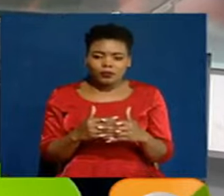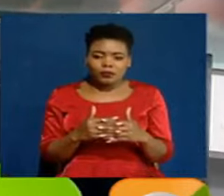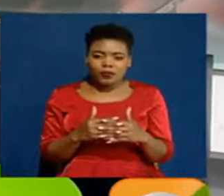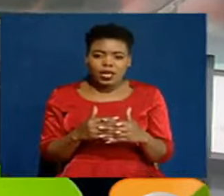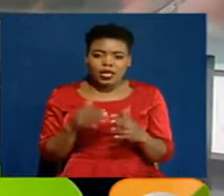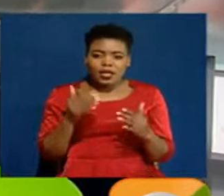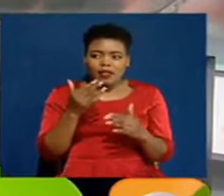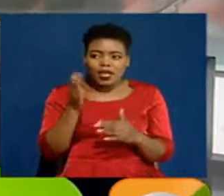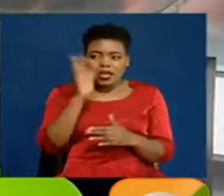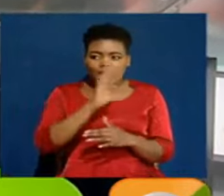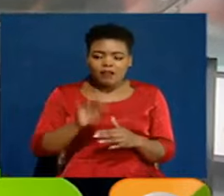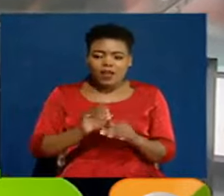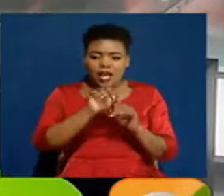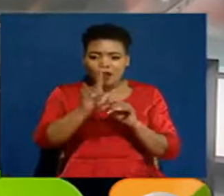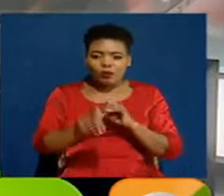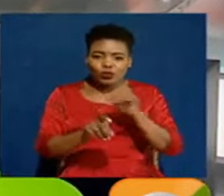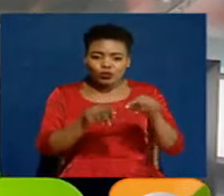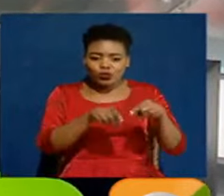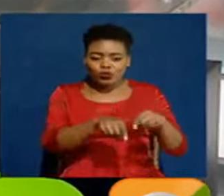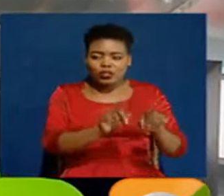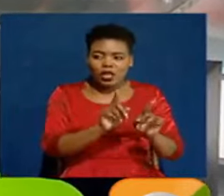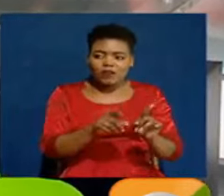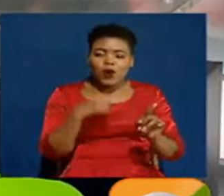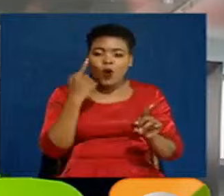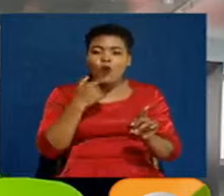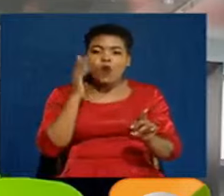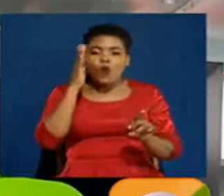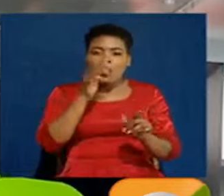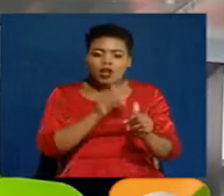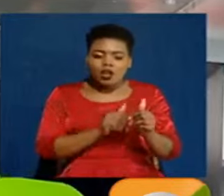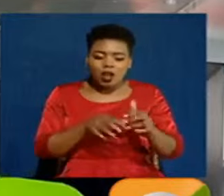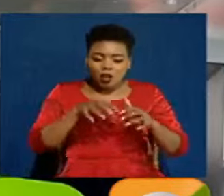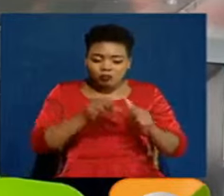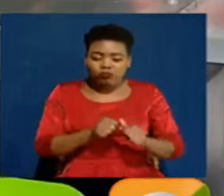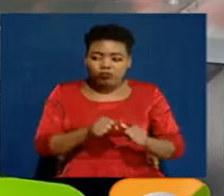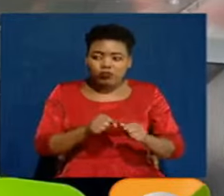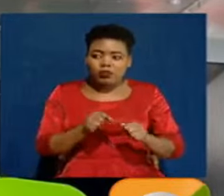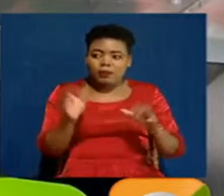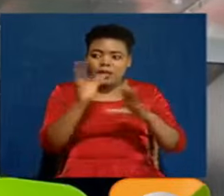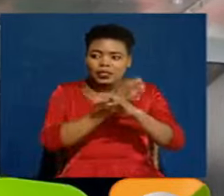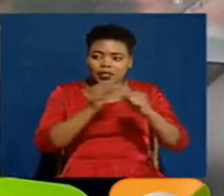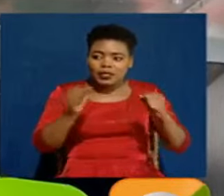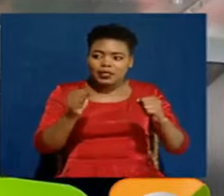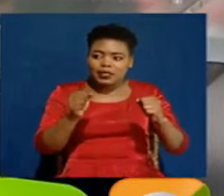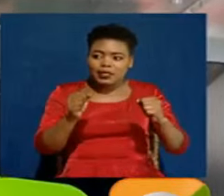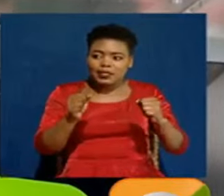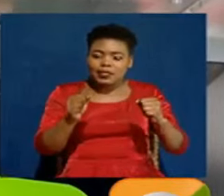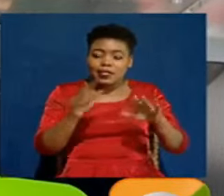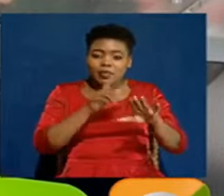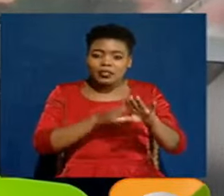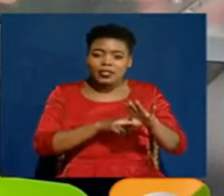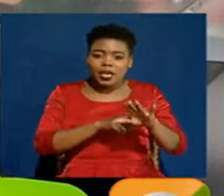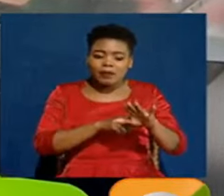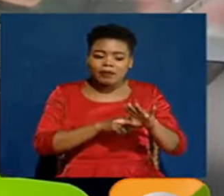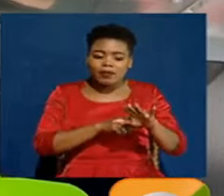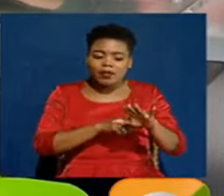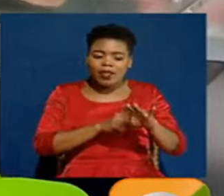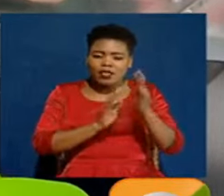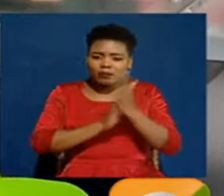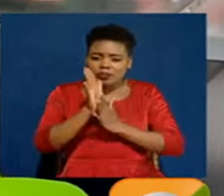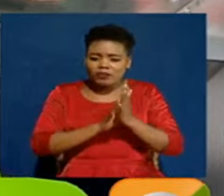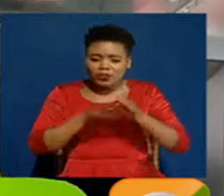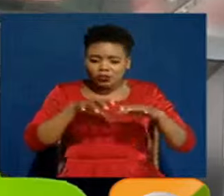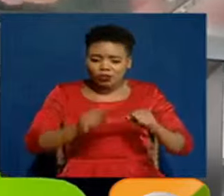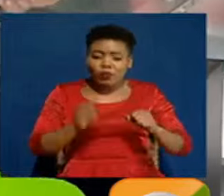They never ask themselves the question of who will take over. There's never quite a shortage of leadership in terms of who takes over as